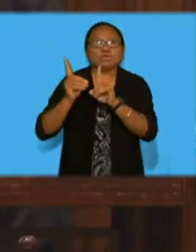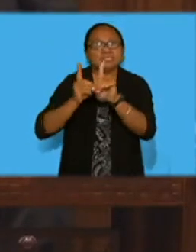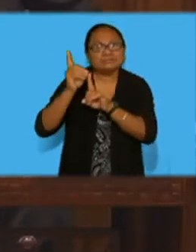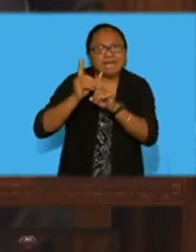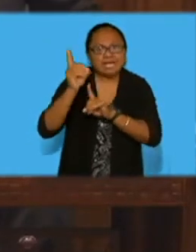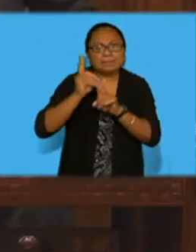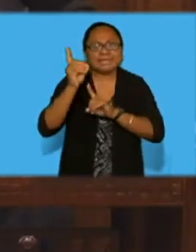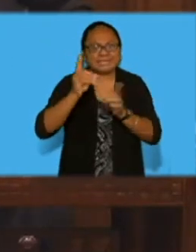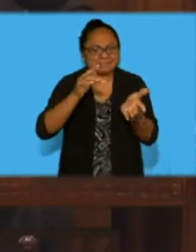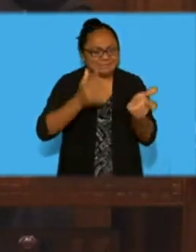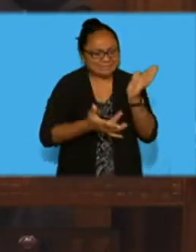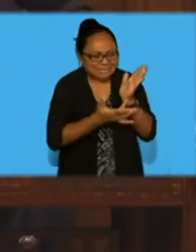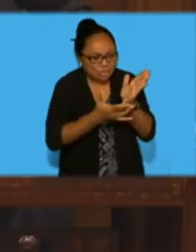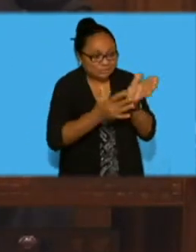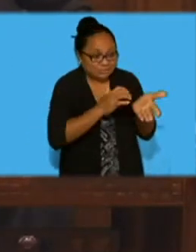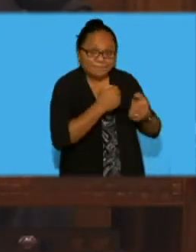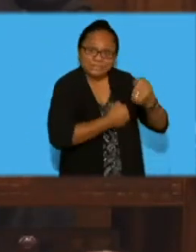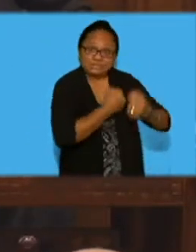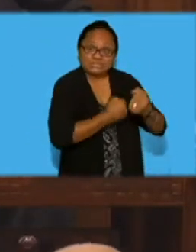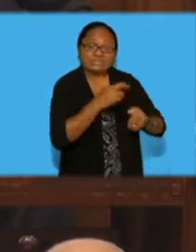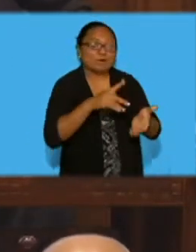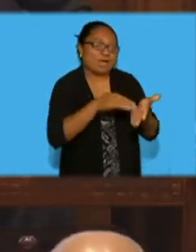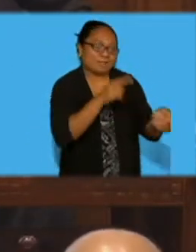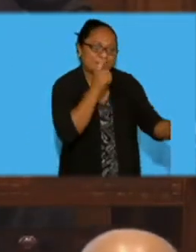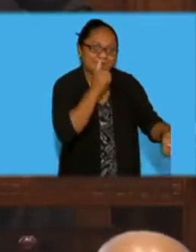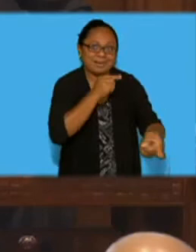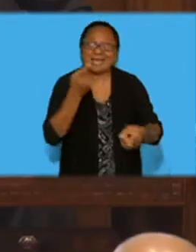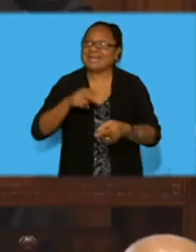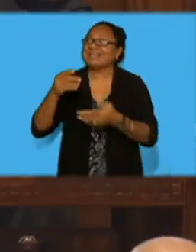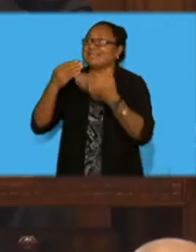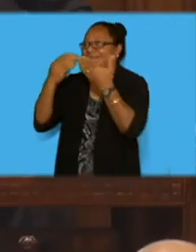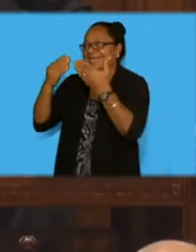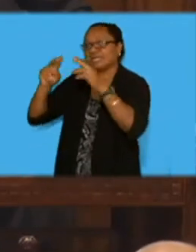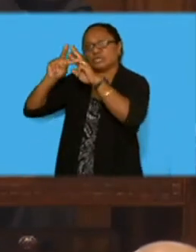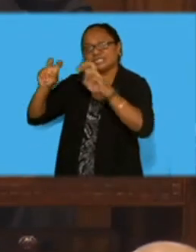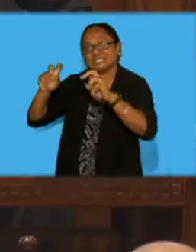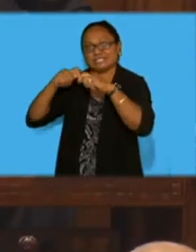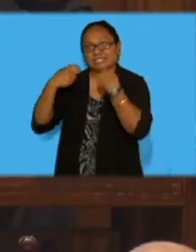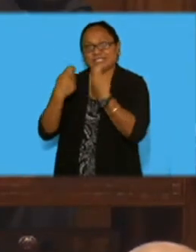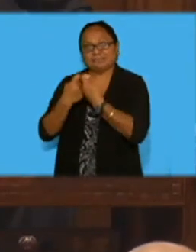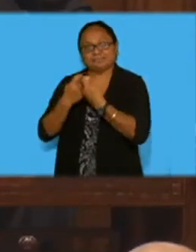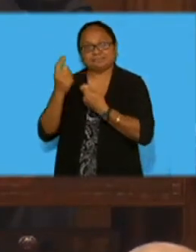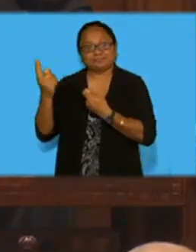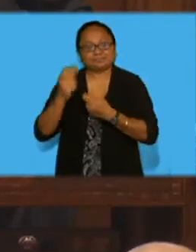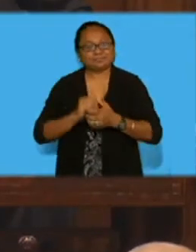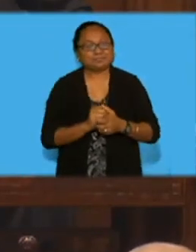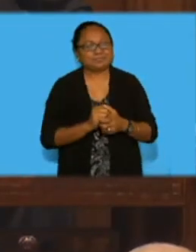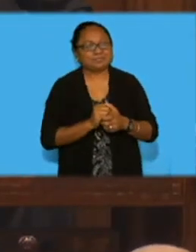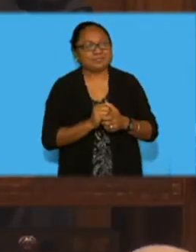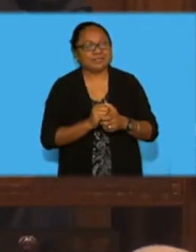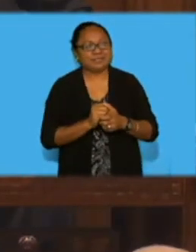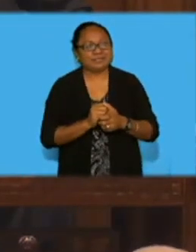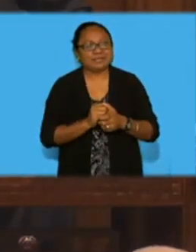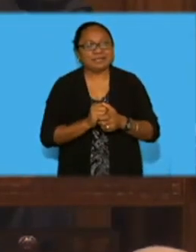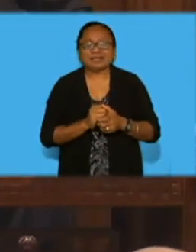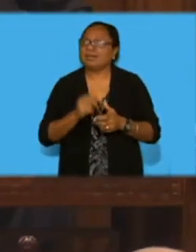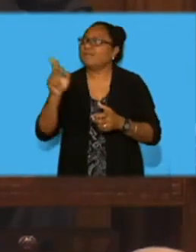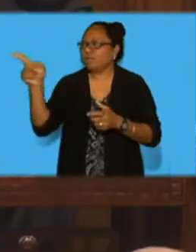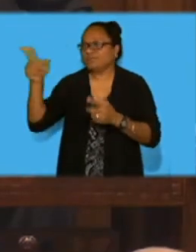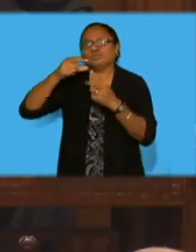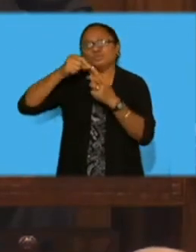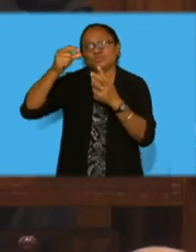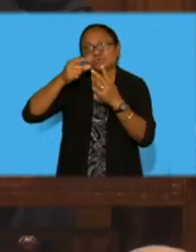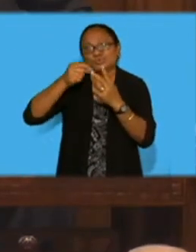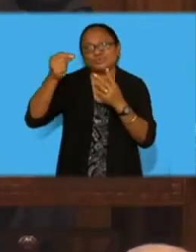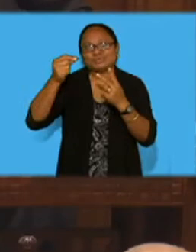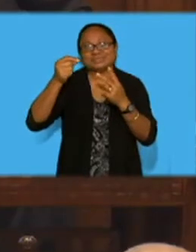social cause, and the researchers for developing this device or taking this particular area of research, first